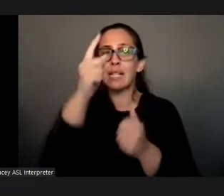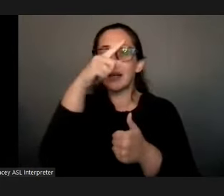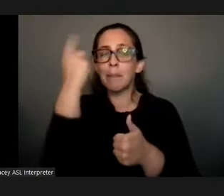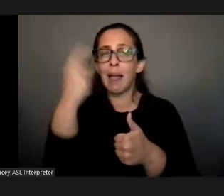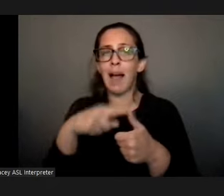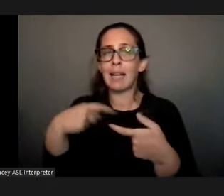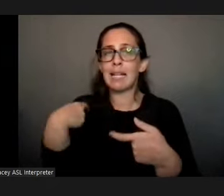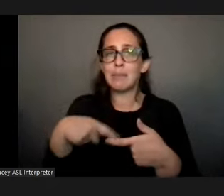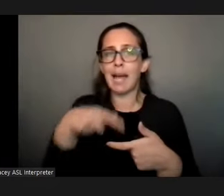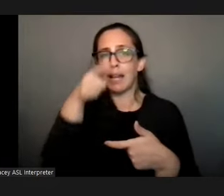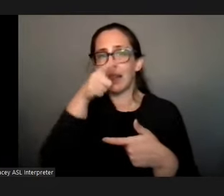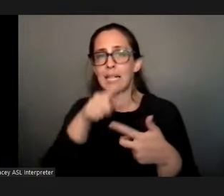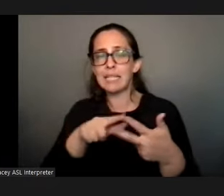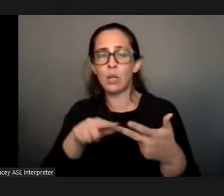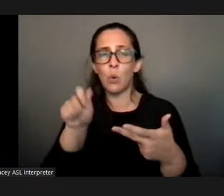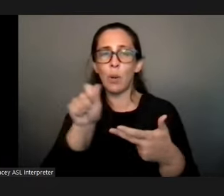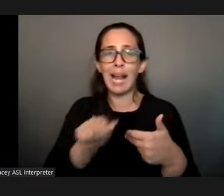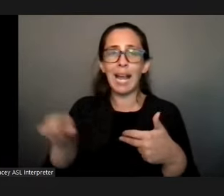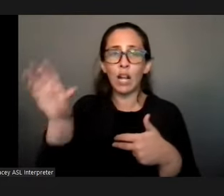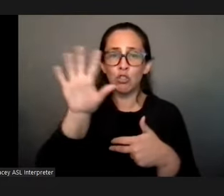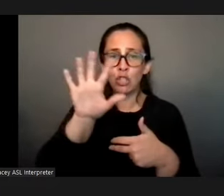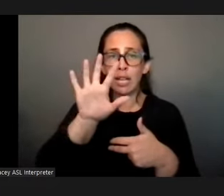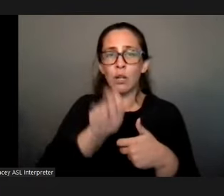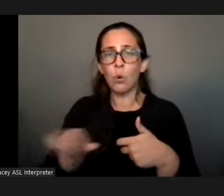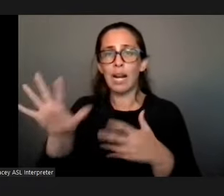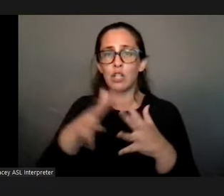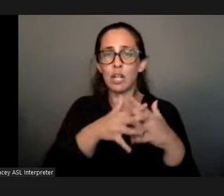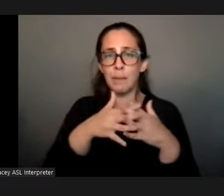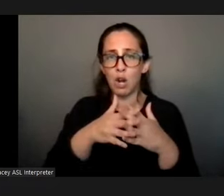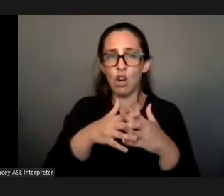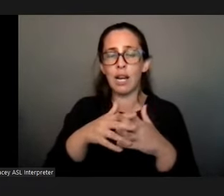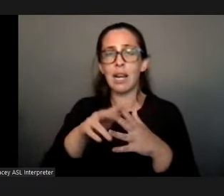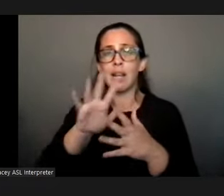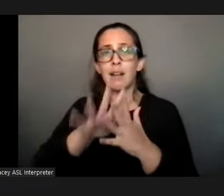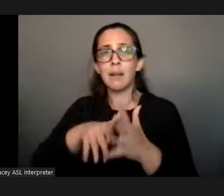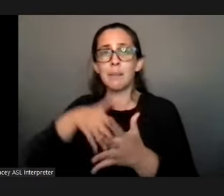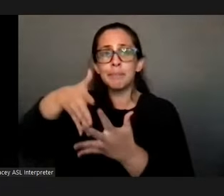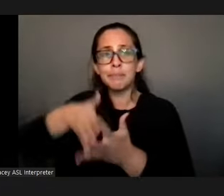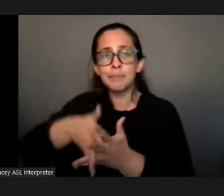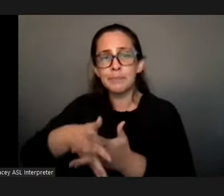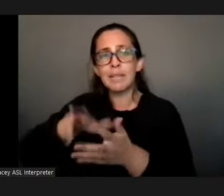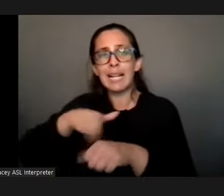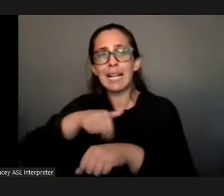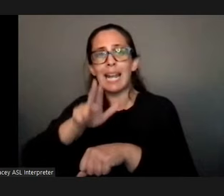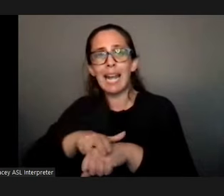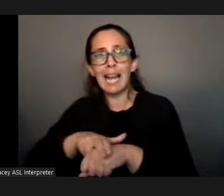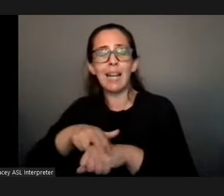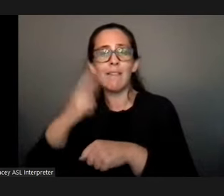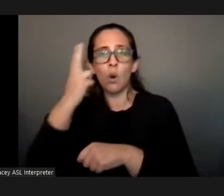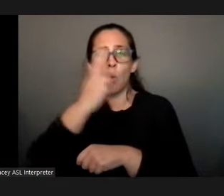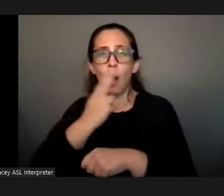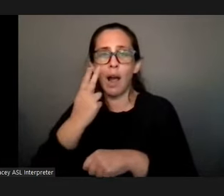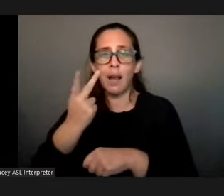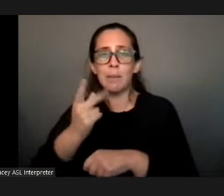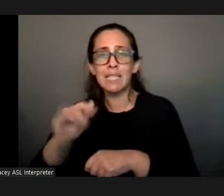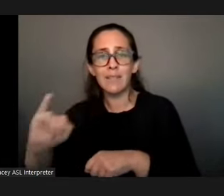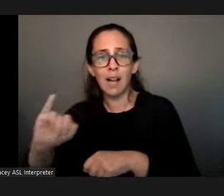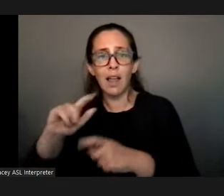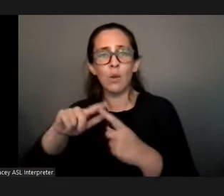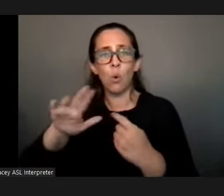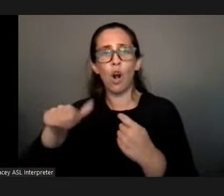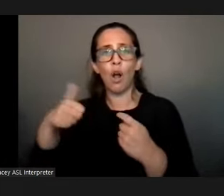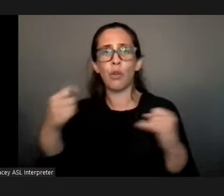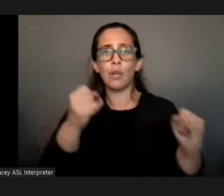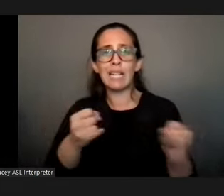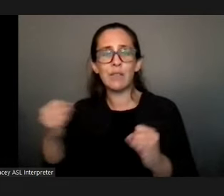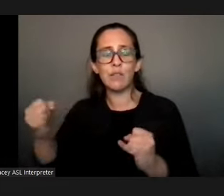Latino, Asian or Asian American, American Indian, Alaskan Native, Native Hawaiian or Pacific Islander, or individuals identified